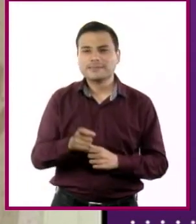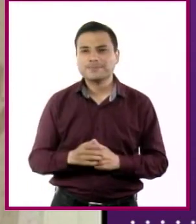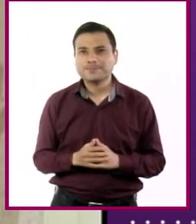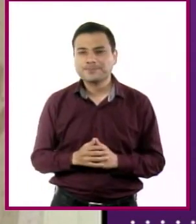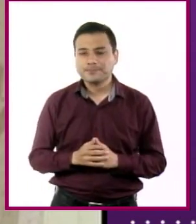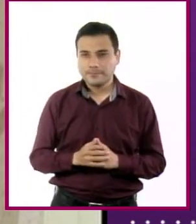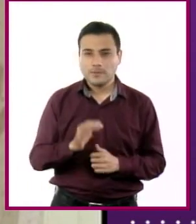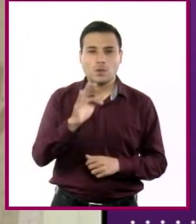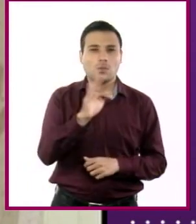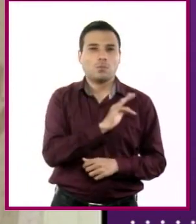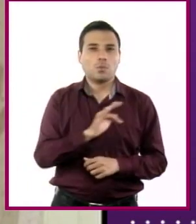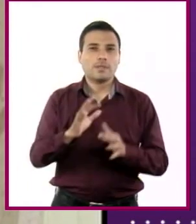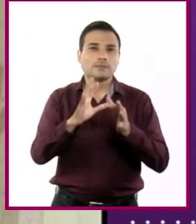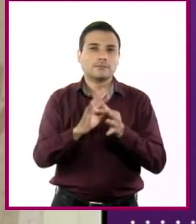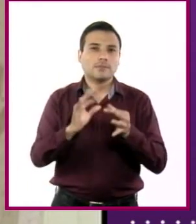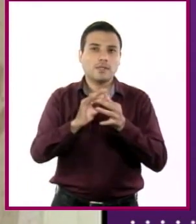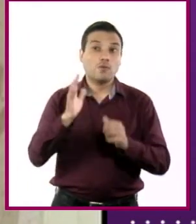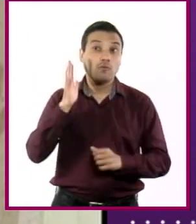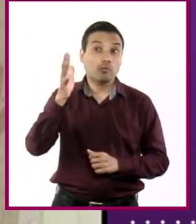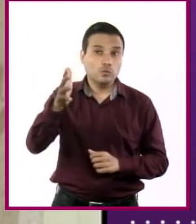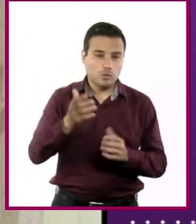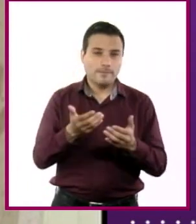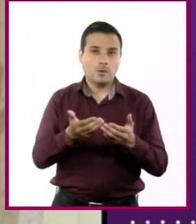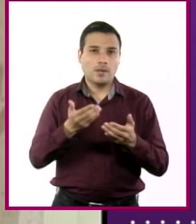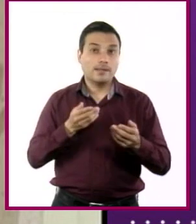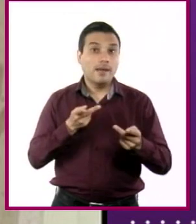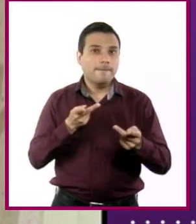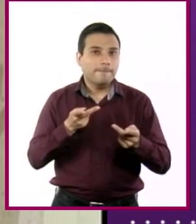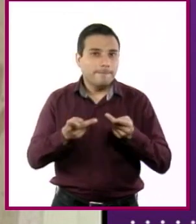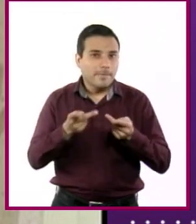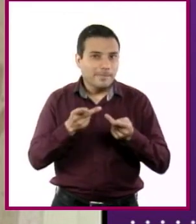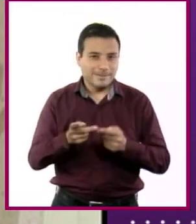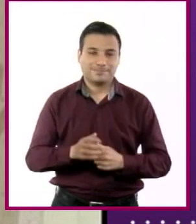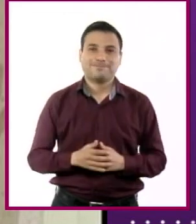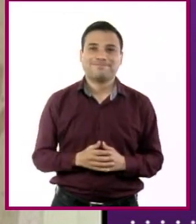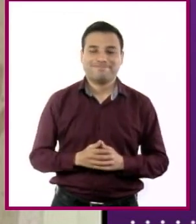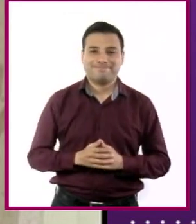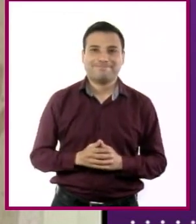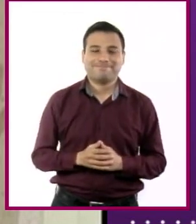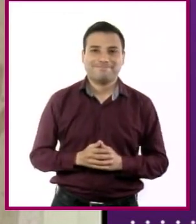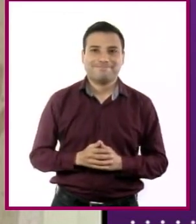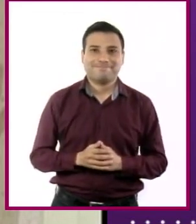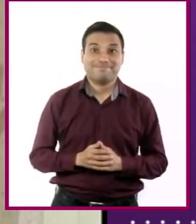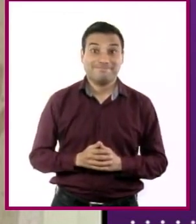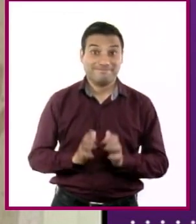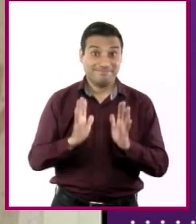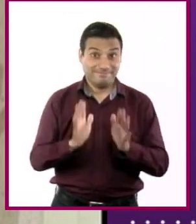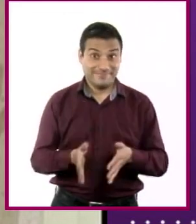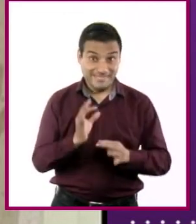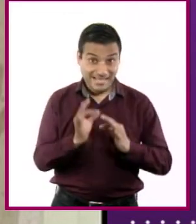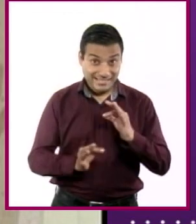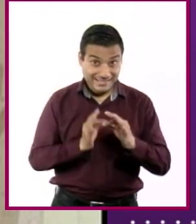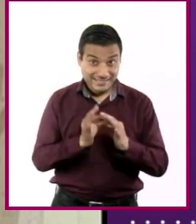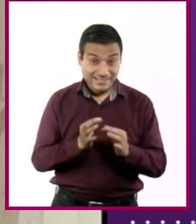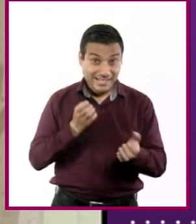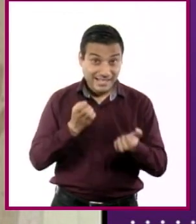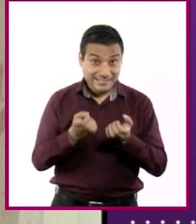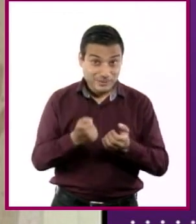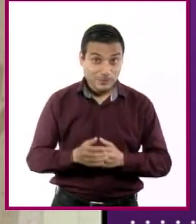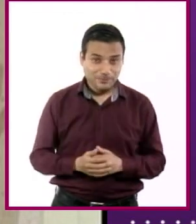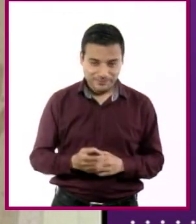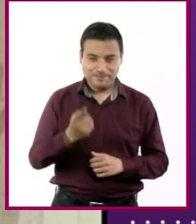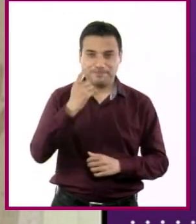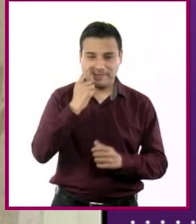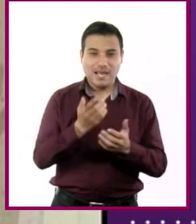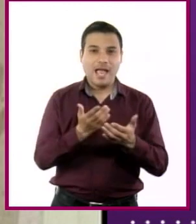para hablar de cosas que hemos planeado con anticipación y que haremos en el futuro. ¿Listos para un ejercicio? Observa